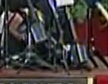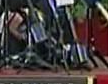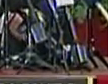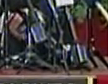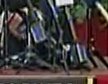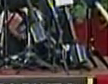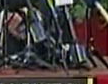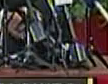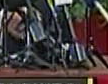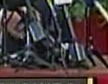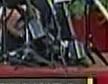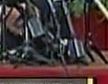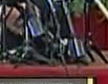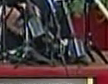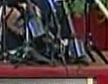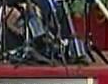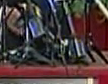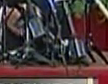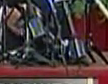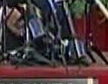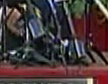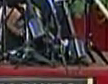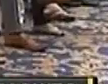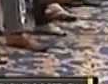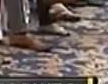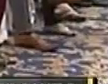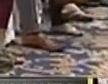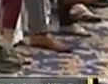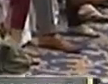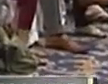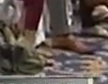of Transport, to deliver his statement. Sir, if you please do the honour.